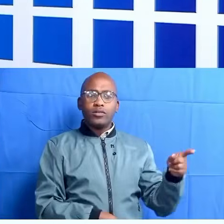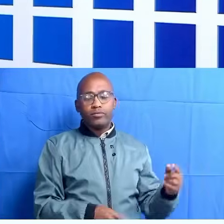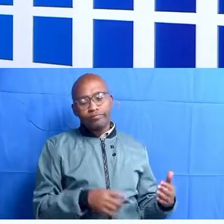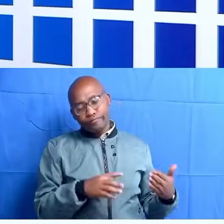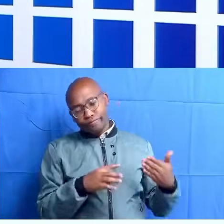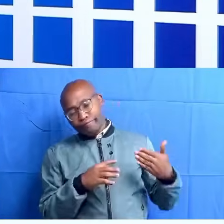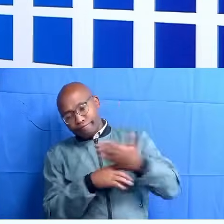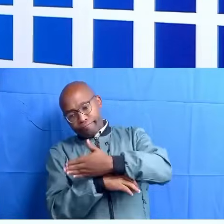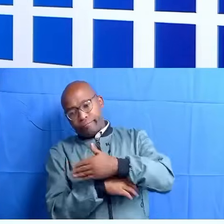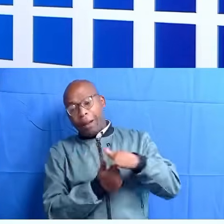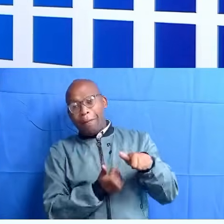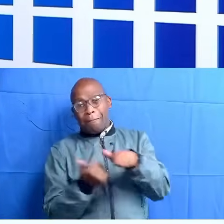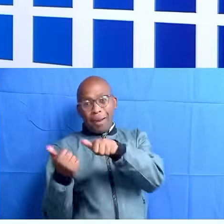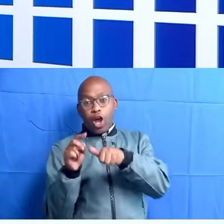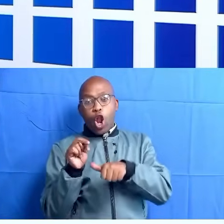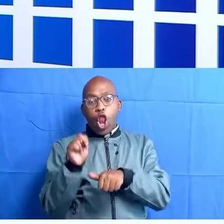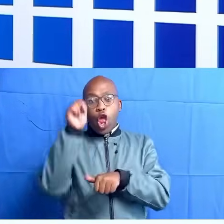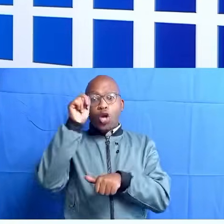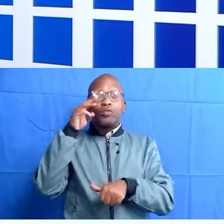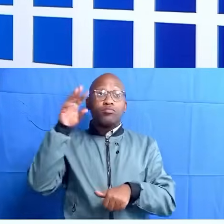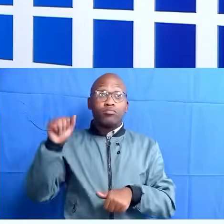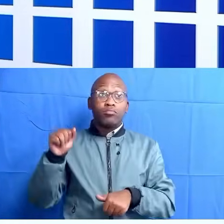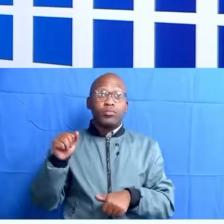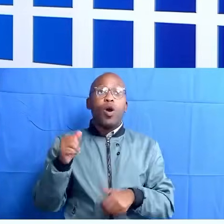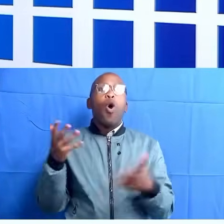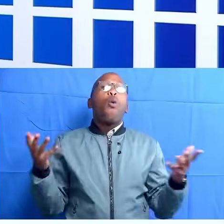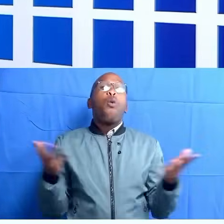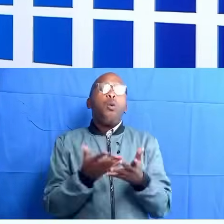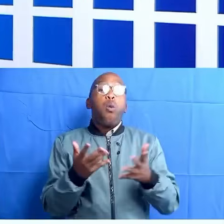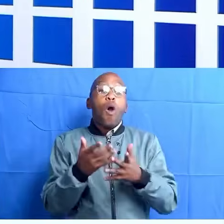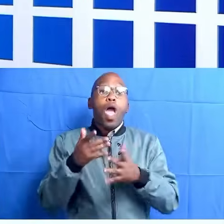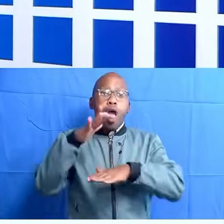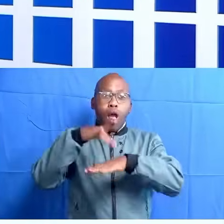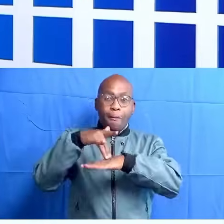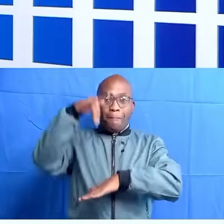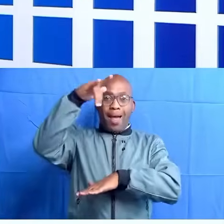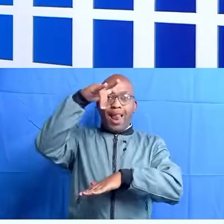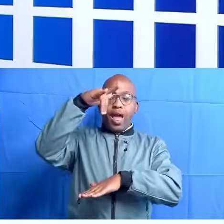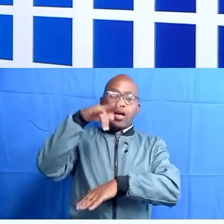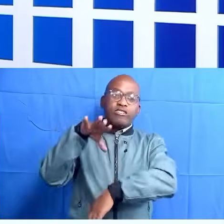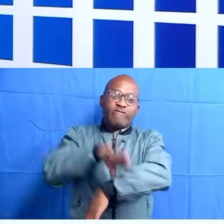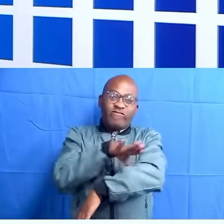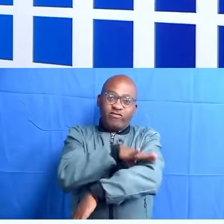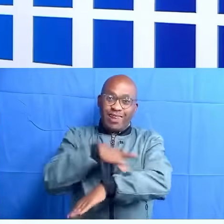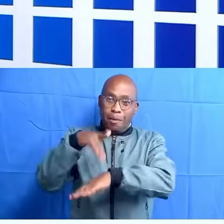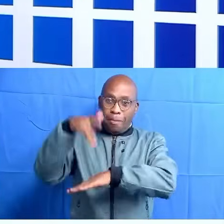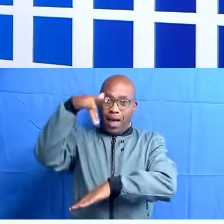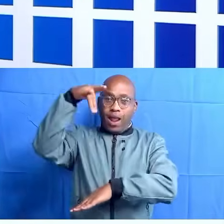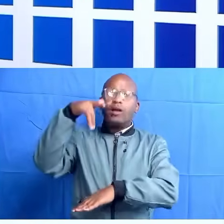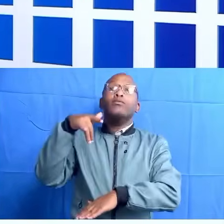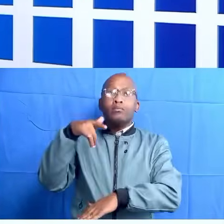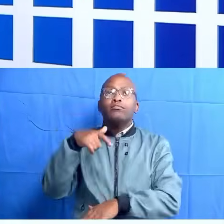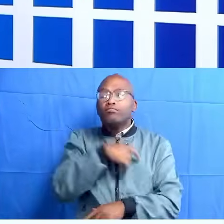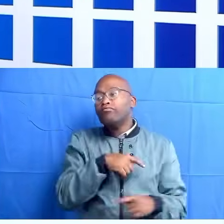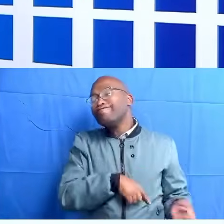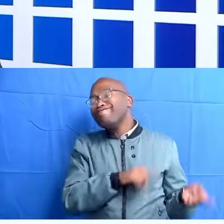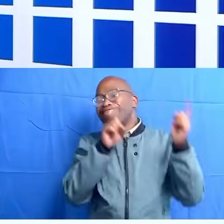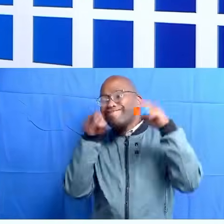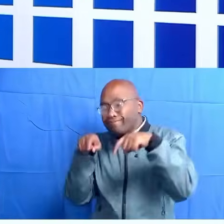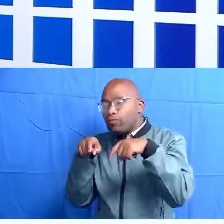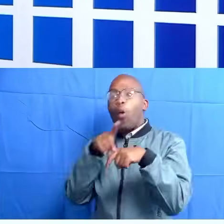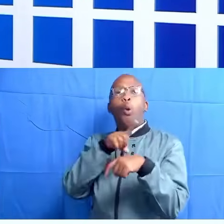took place in the village of My Lai, where they heard that this place